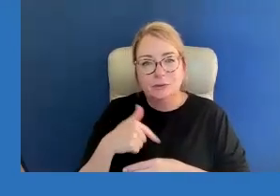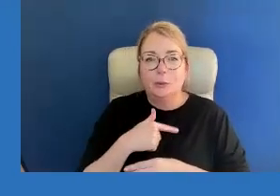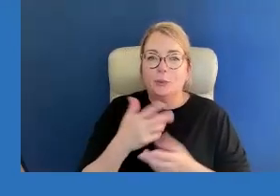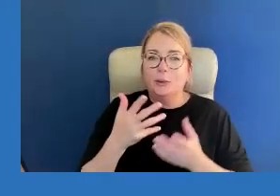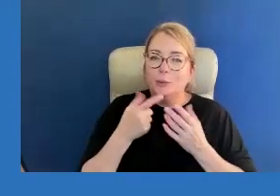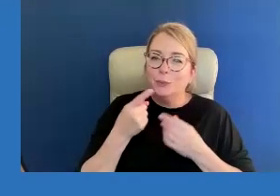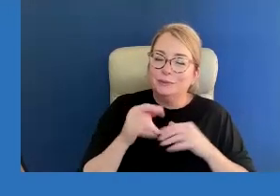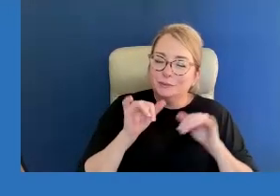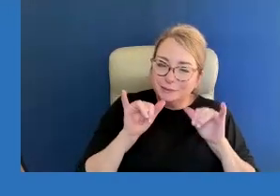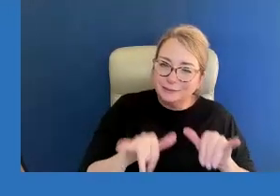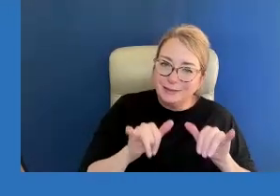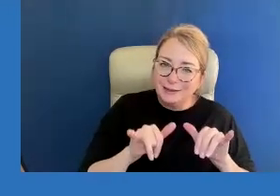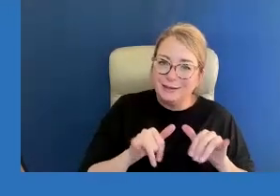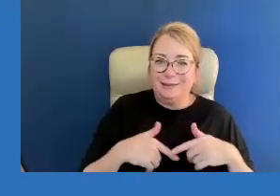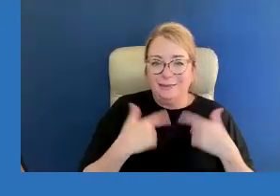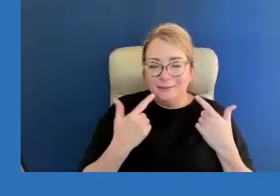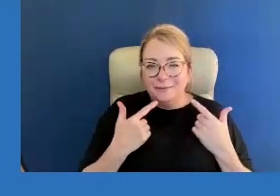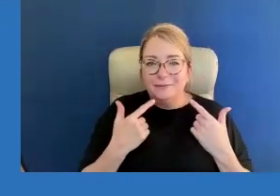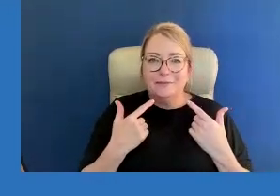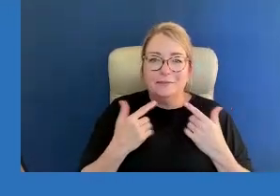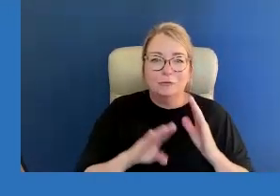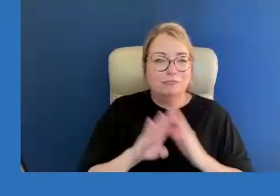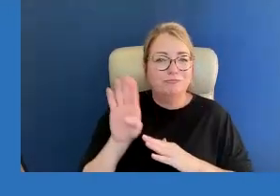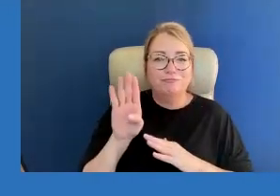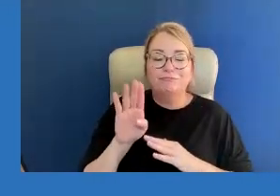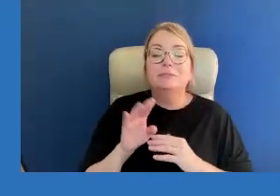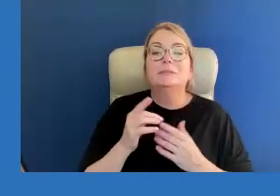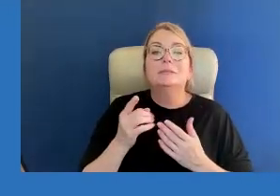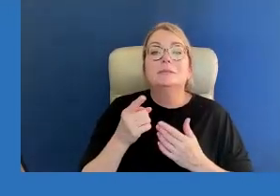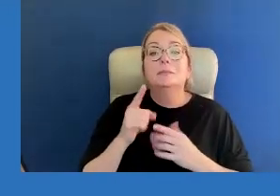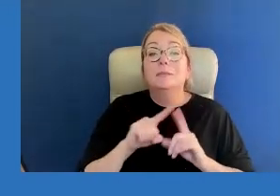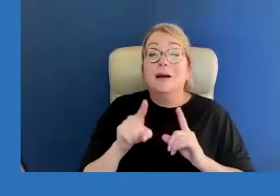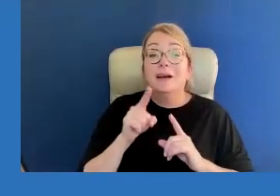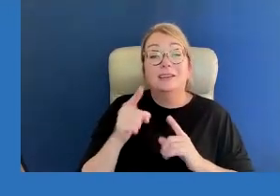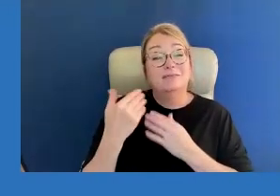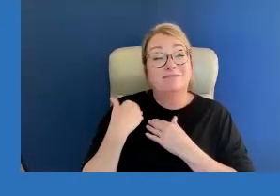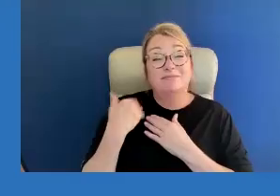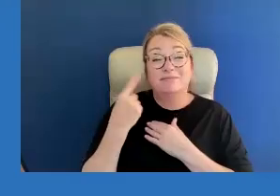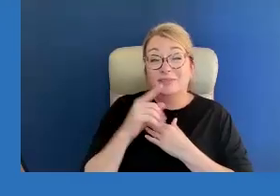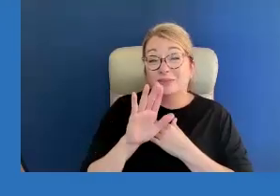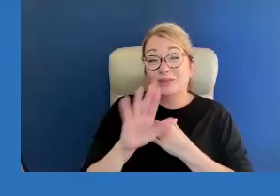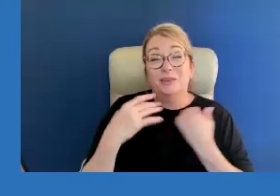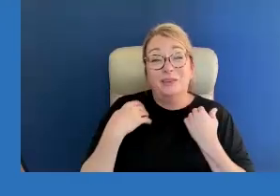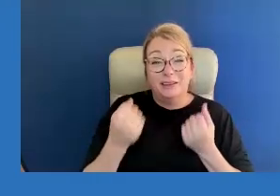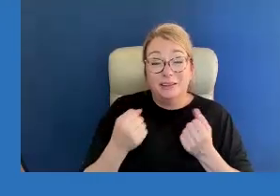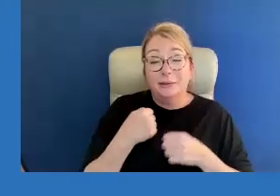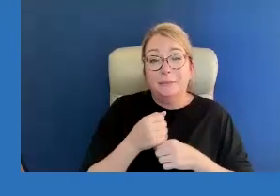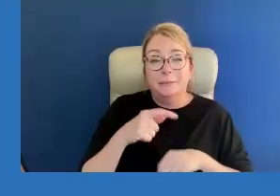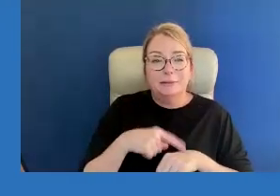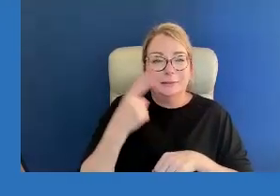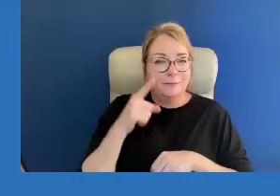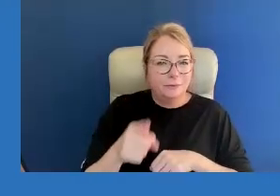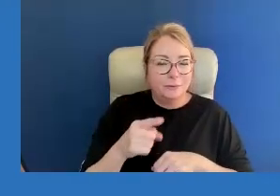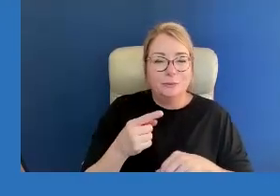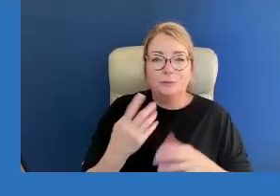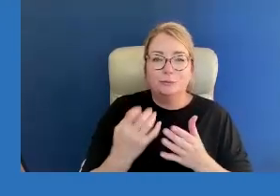here. We want you to stick around for a long time, but you have to be accountable for your own health. So make time for you. Use your